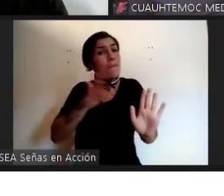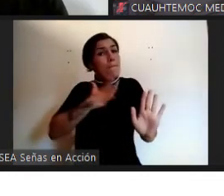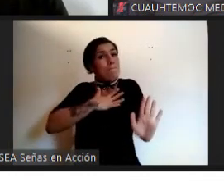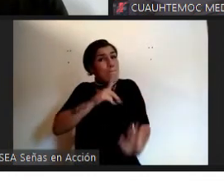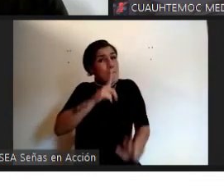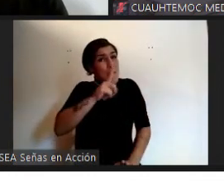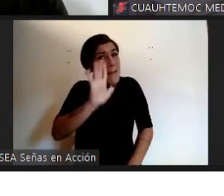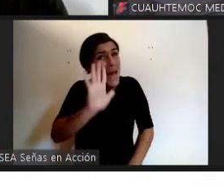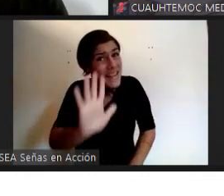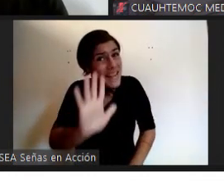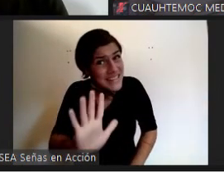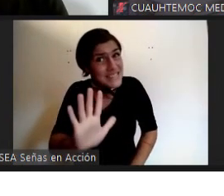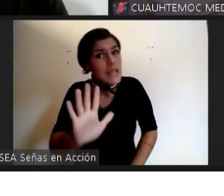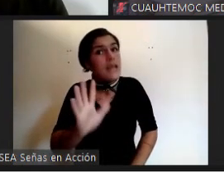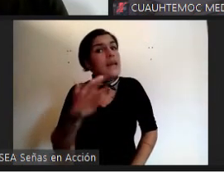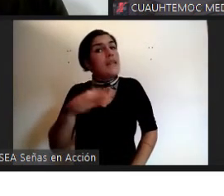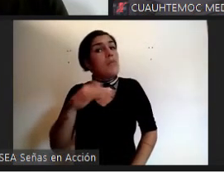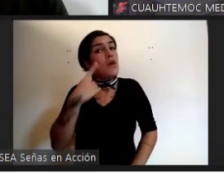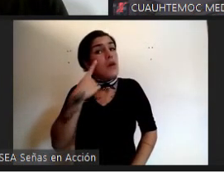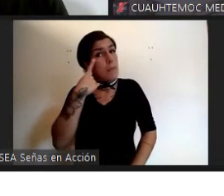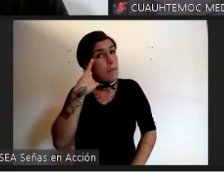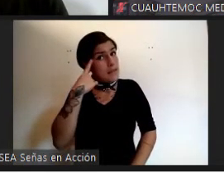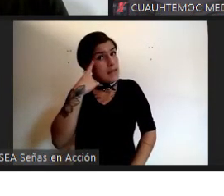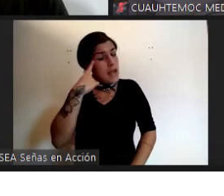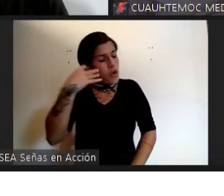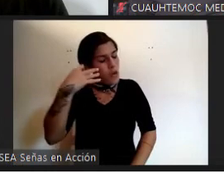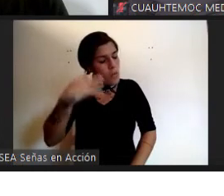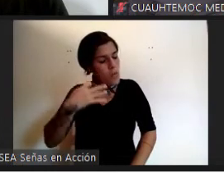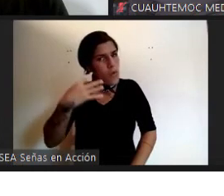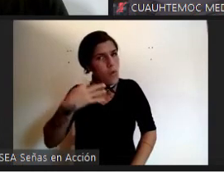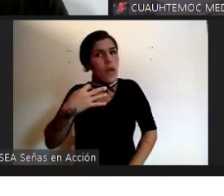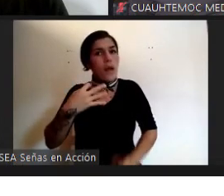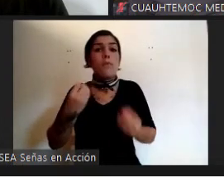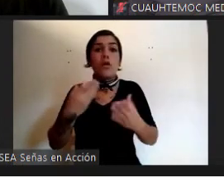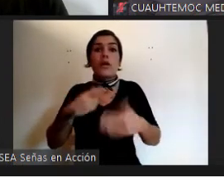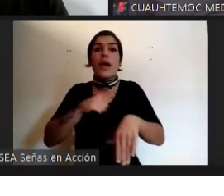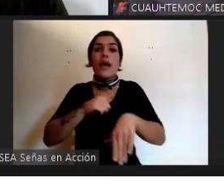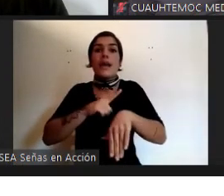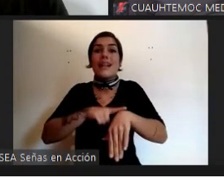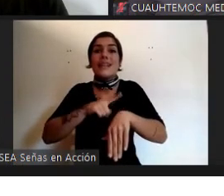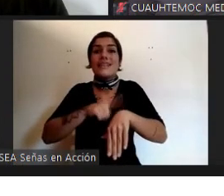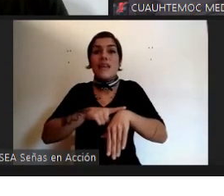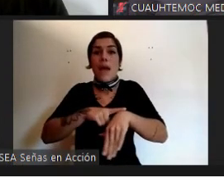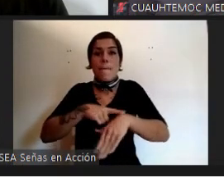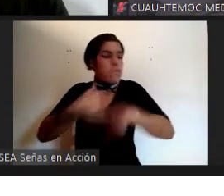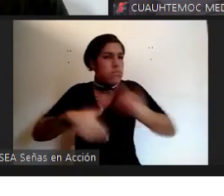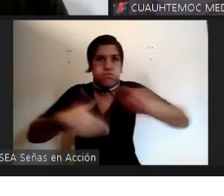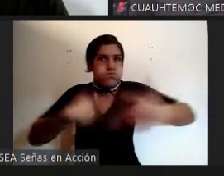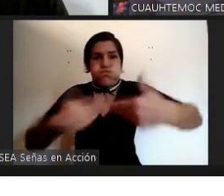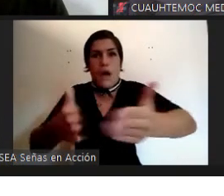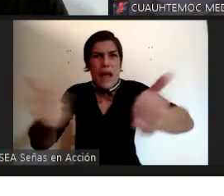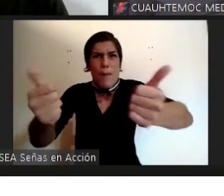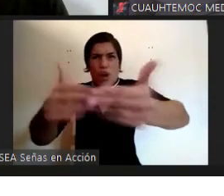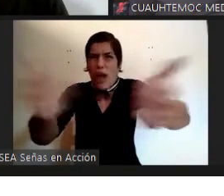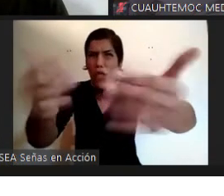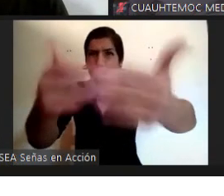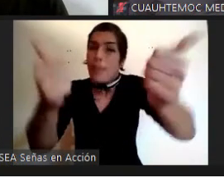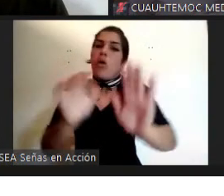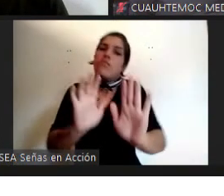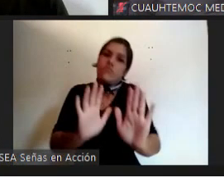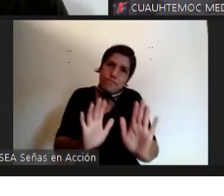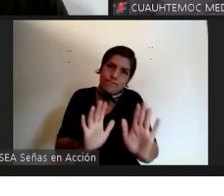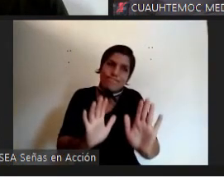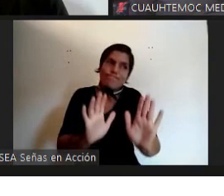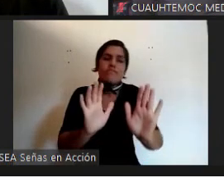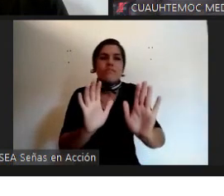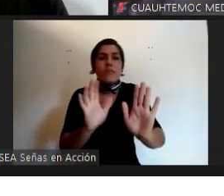It's not good to go slower. It's not necessarily good. We, as a matter of fact,